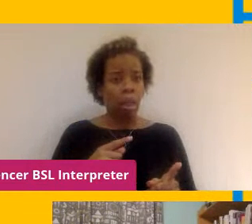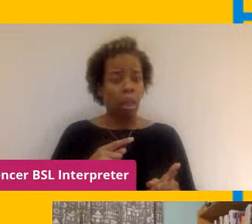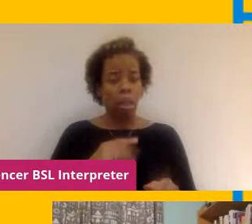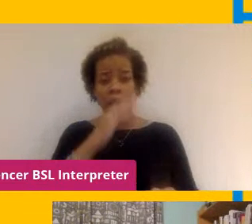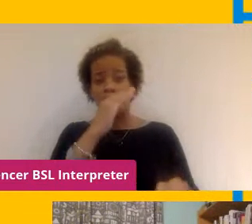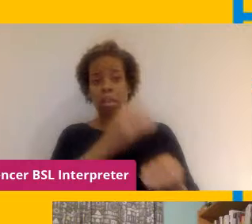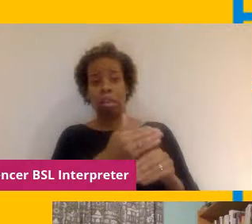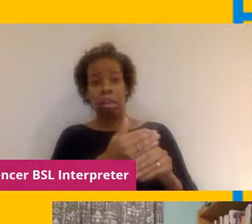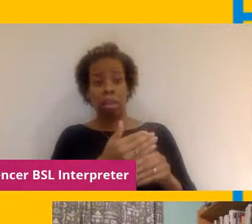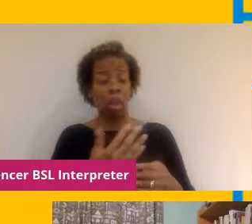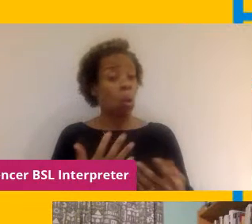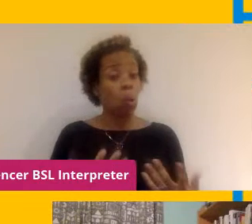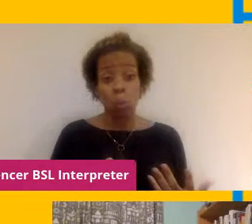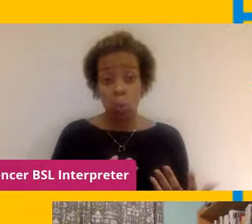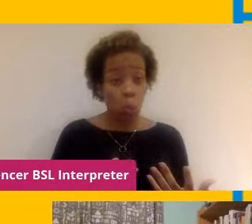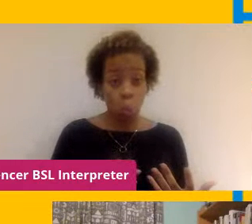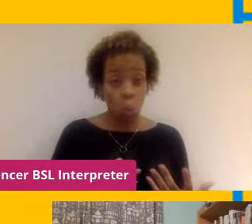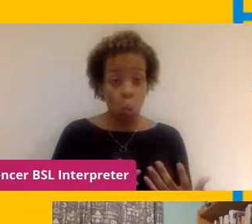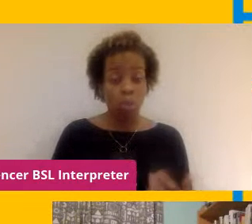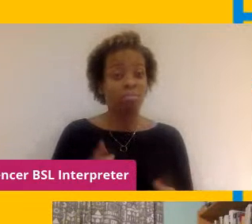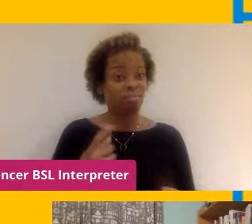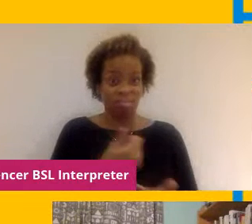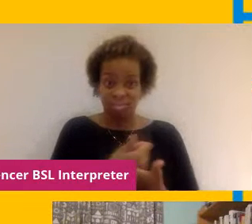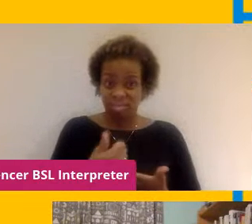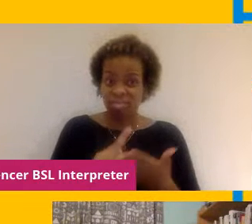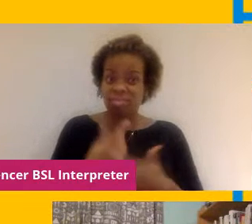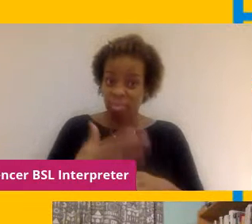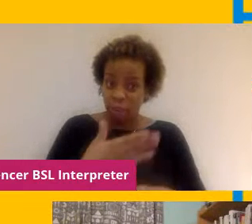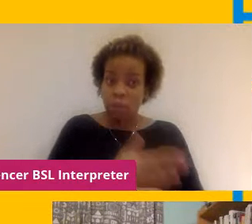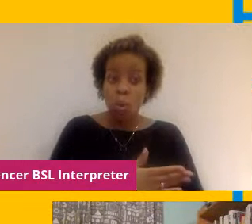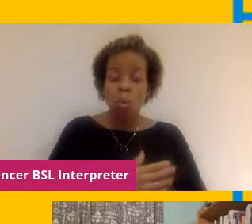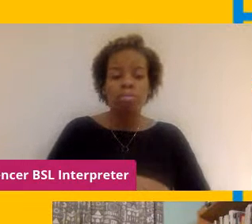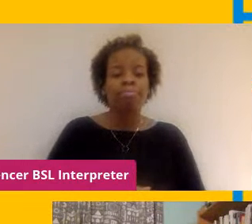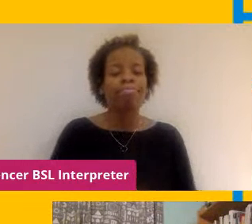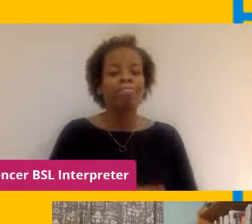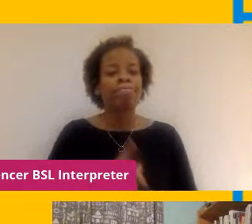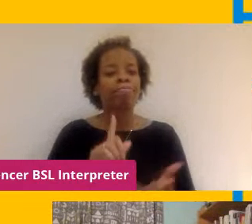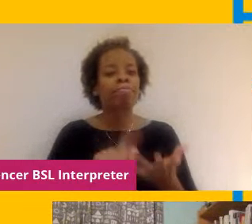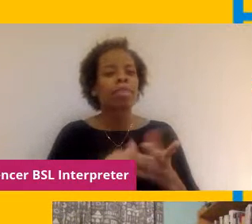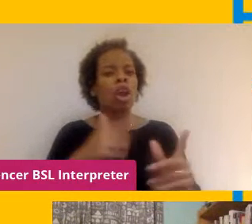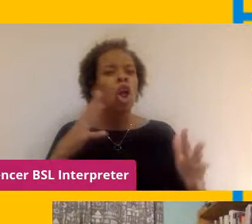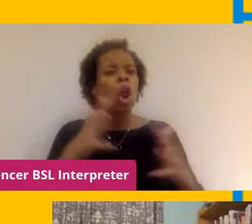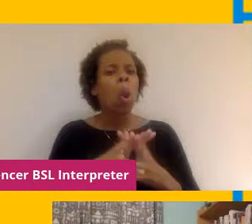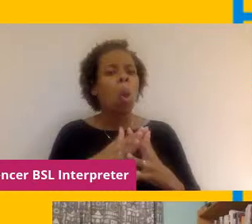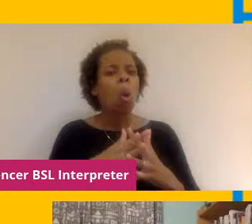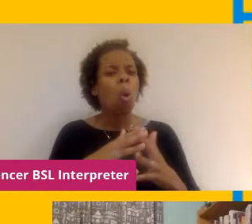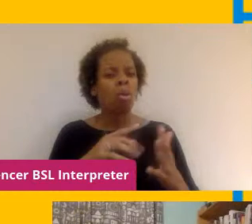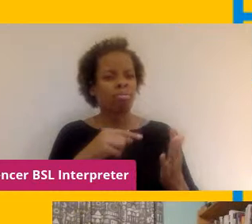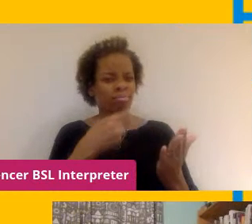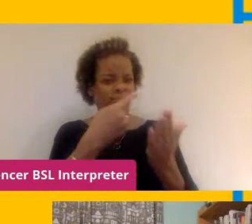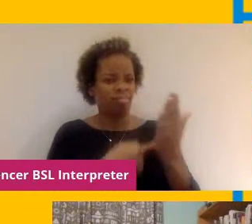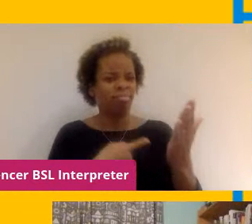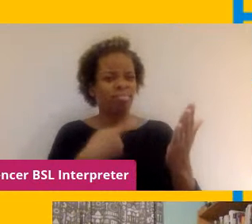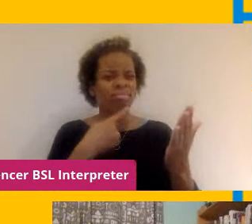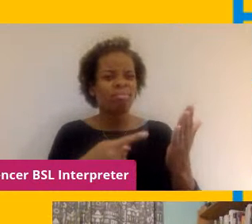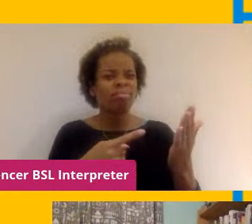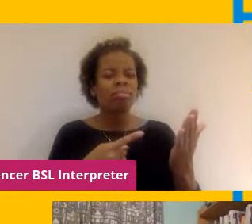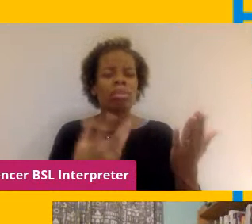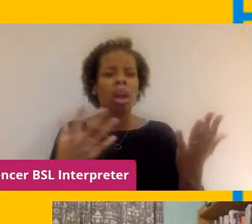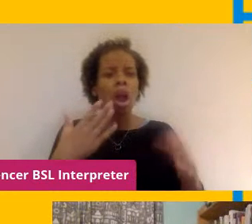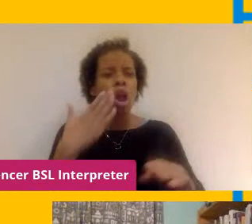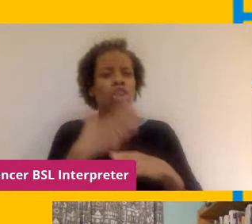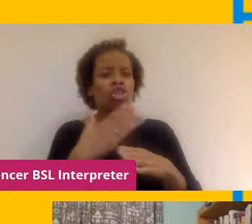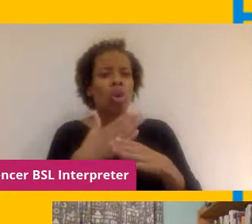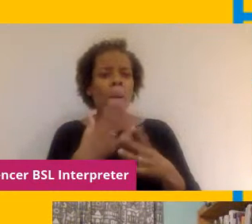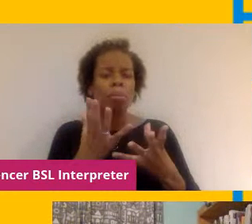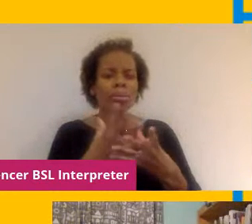The reality is that the law, it sort of doesn't specify an amount that a job sort of disappears by or